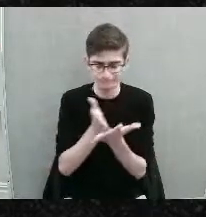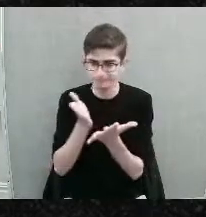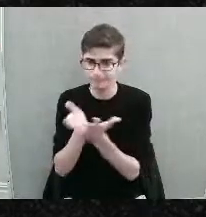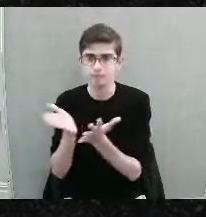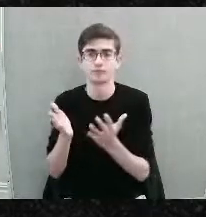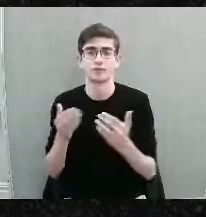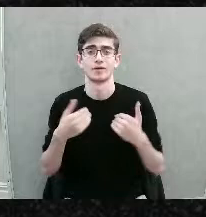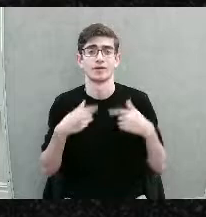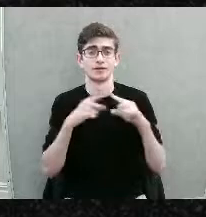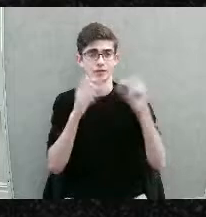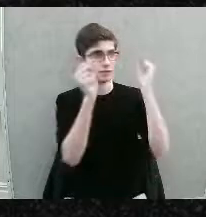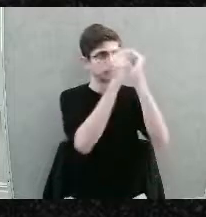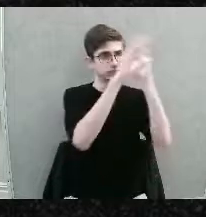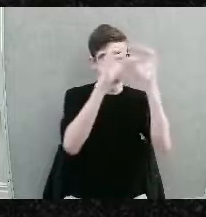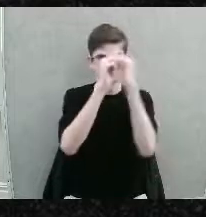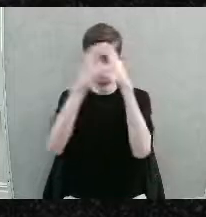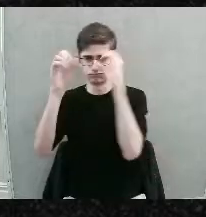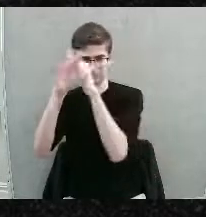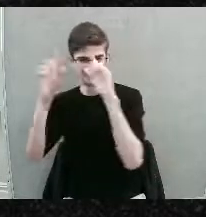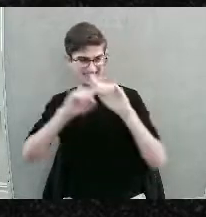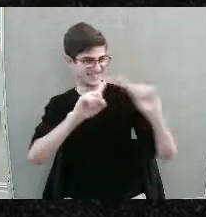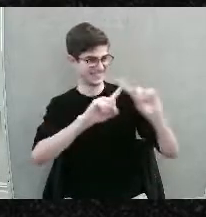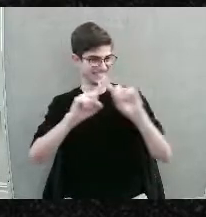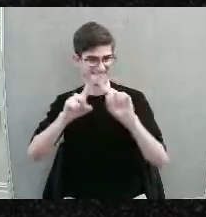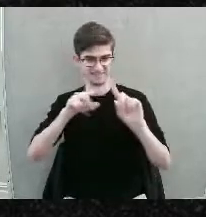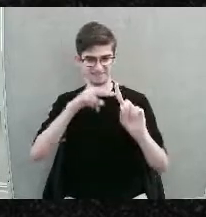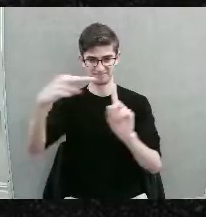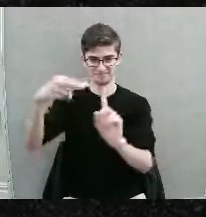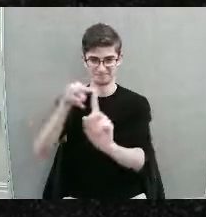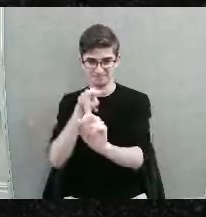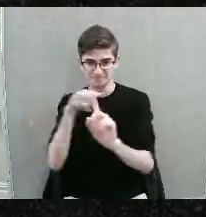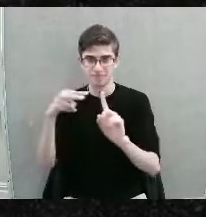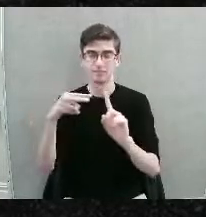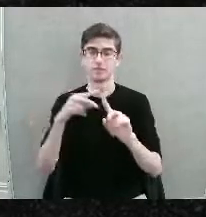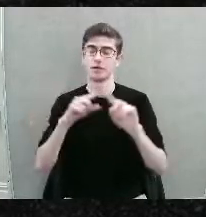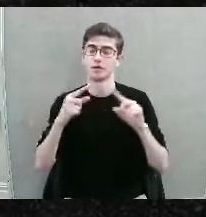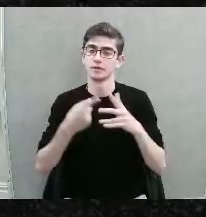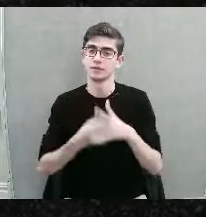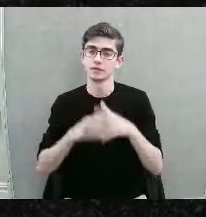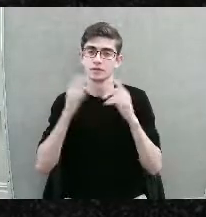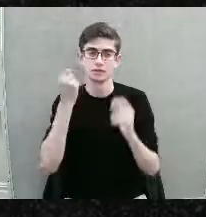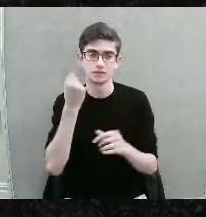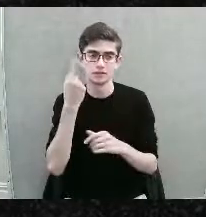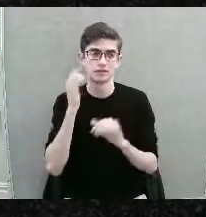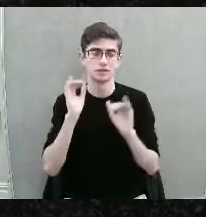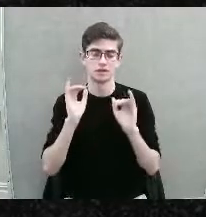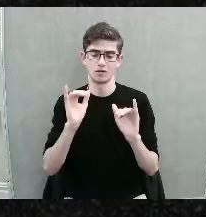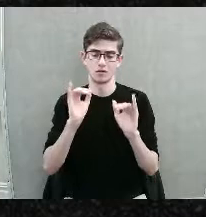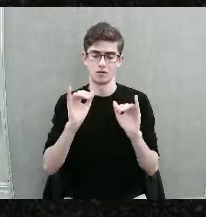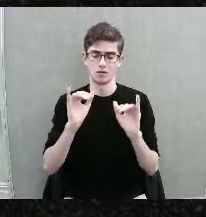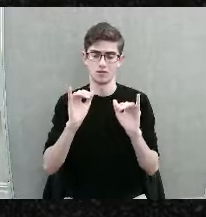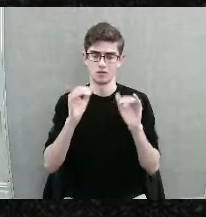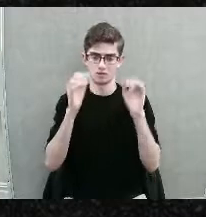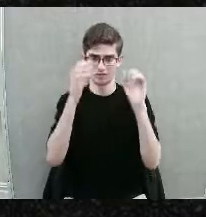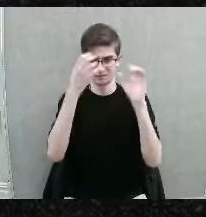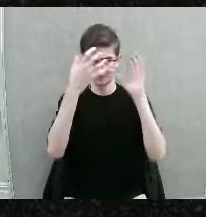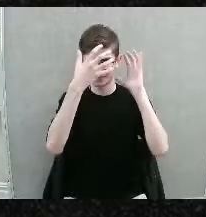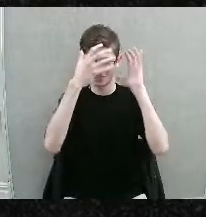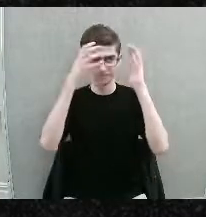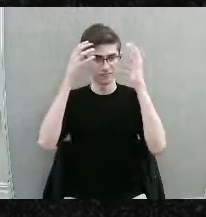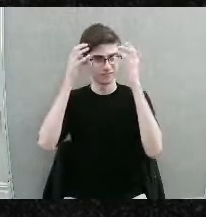different frameworks of thought, and what we came to understand was that these were frameworks that needed to come together. They were,